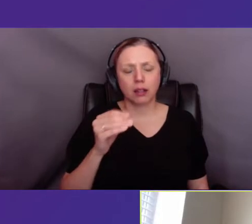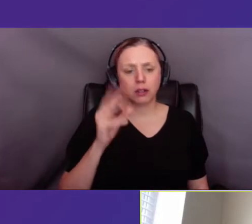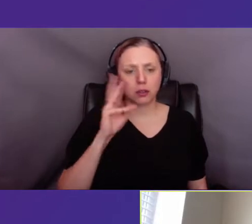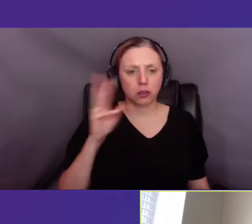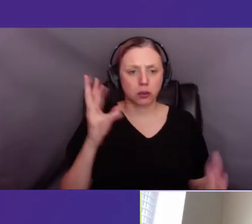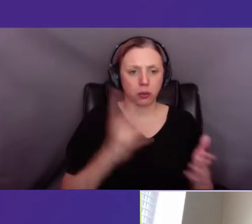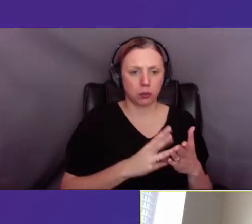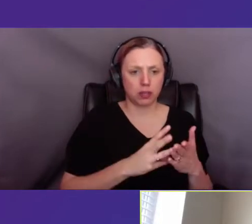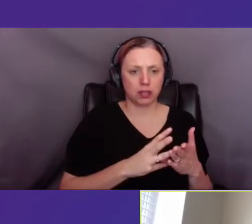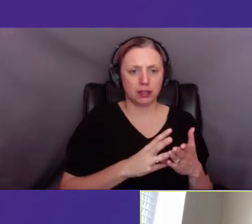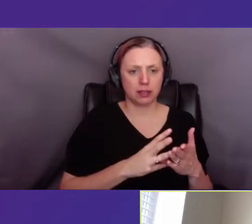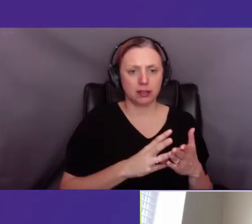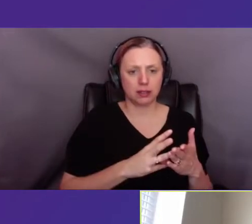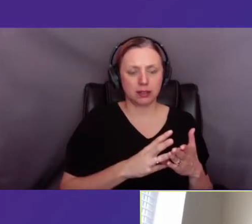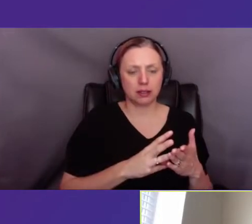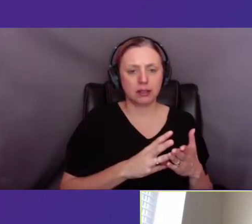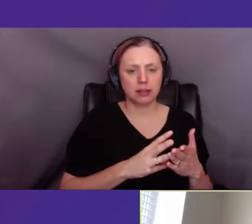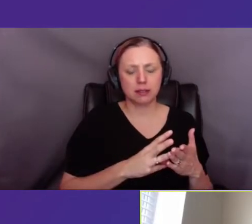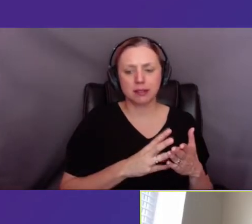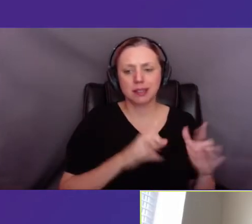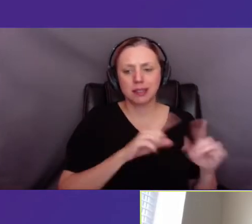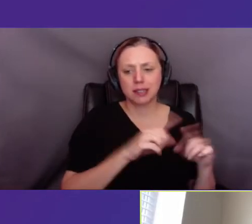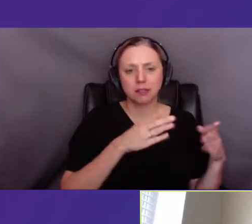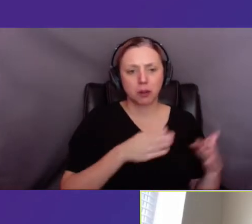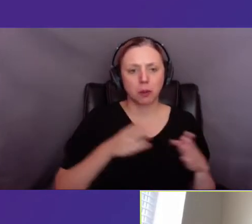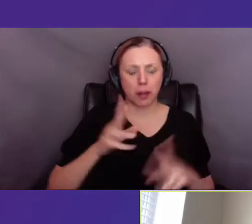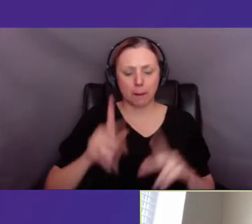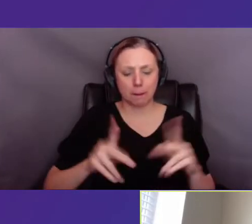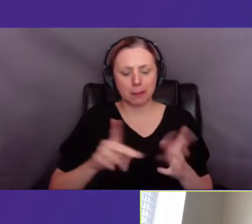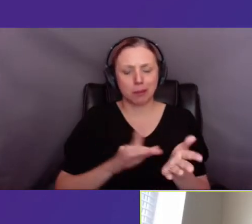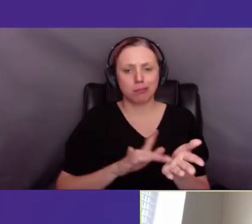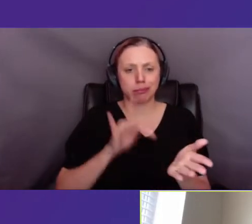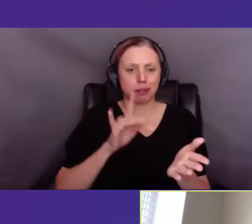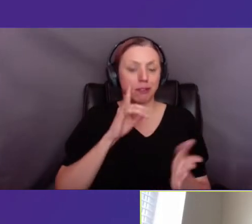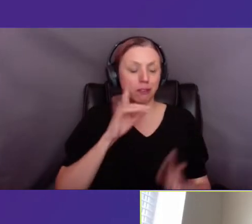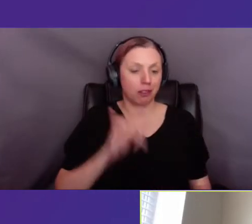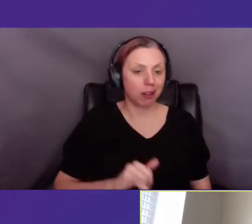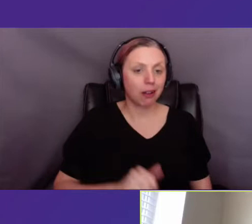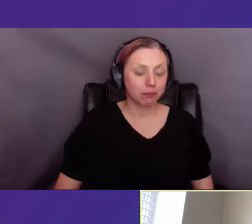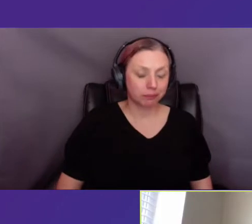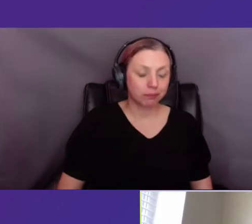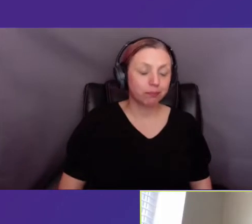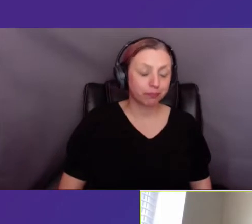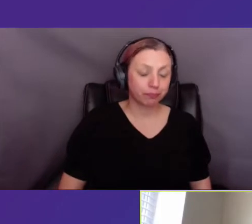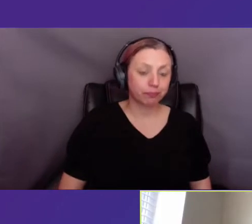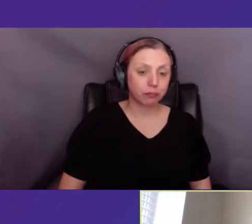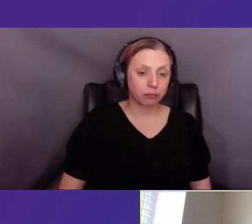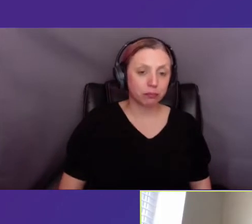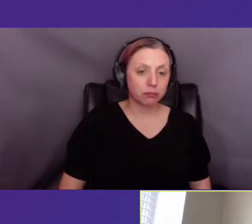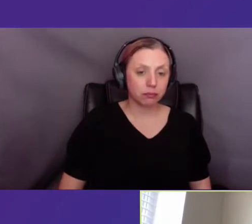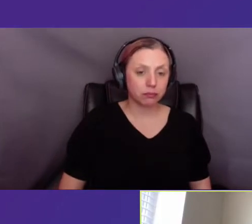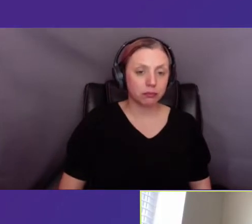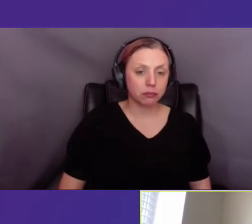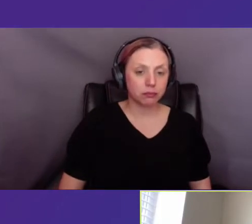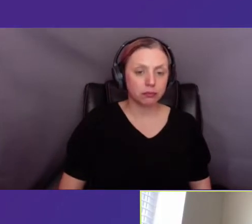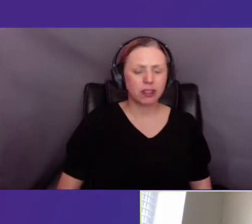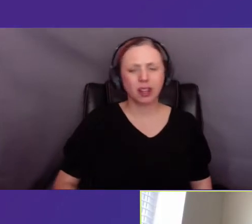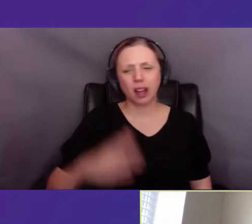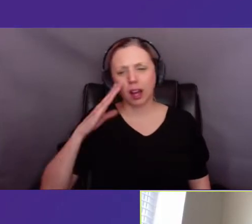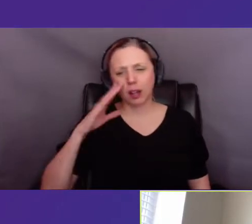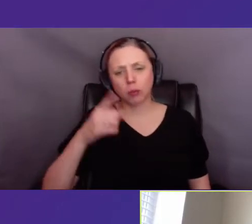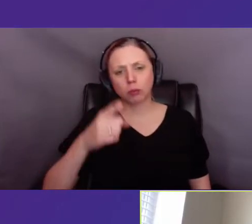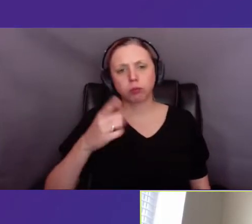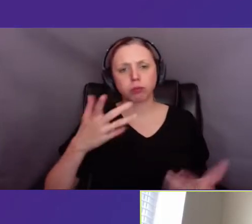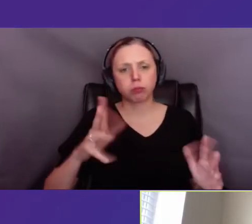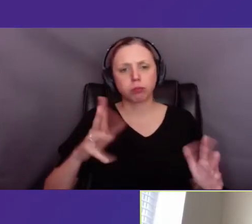witness ways that people take advantage of that, right? And I know that you talked a lot about boundaries